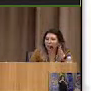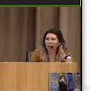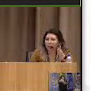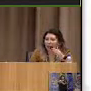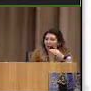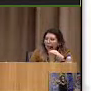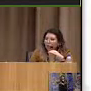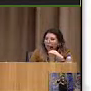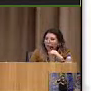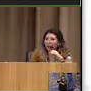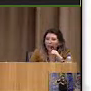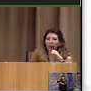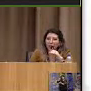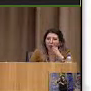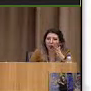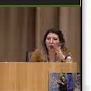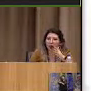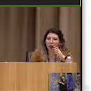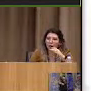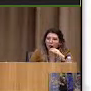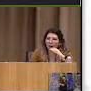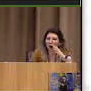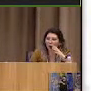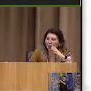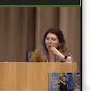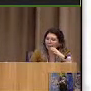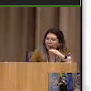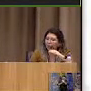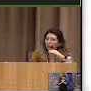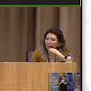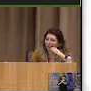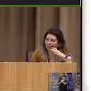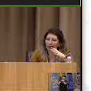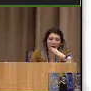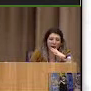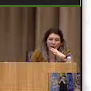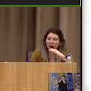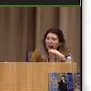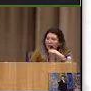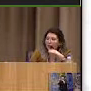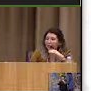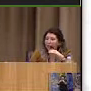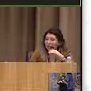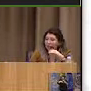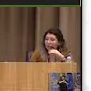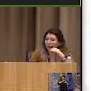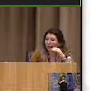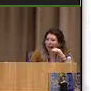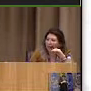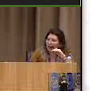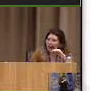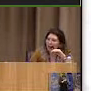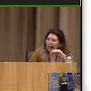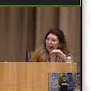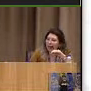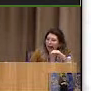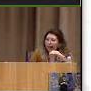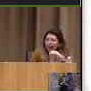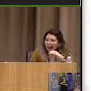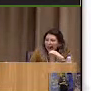and the centralization in the Sentinel hospitals. We have all the